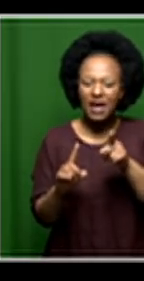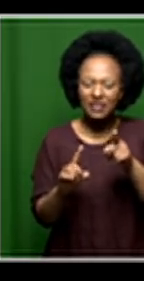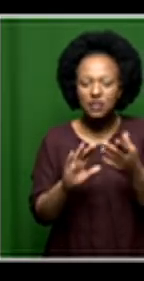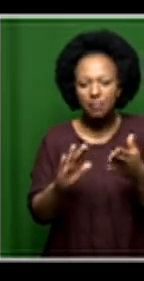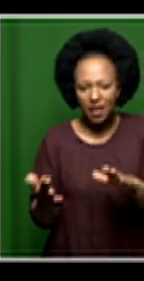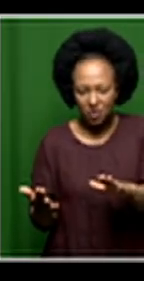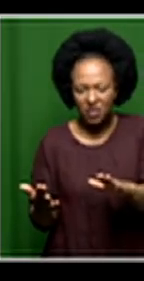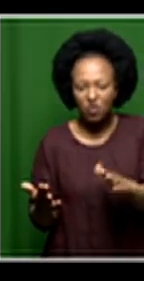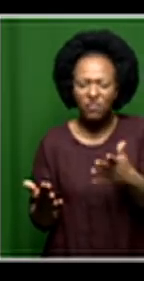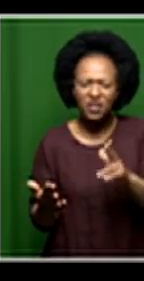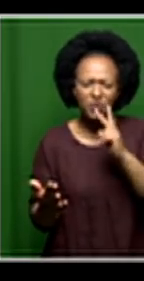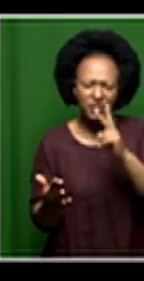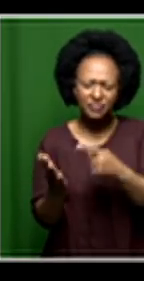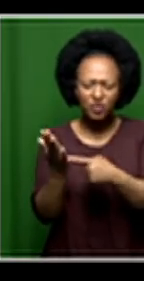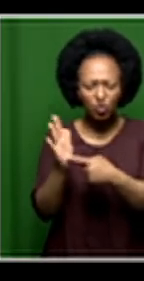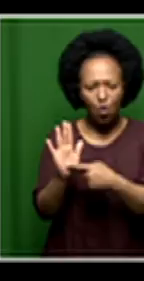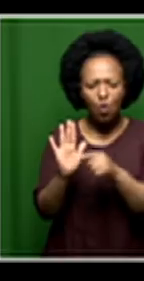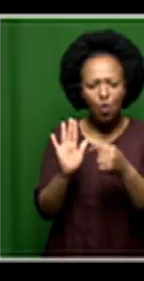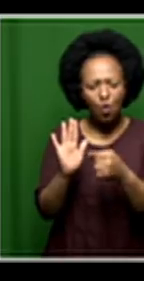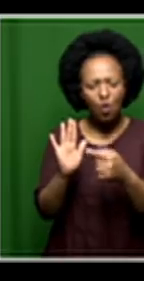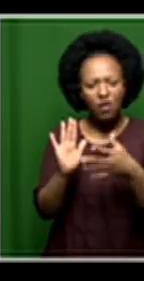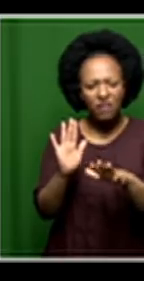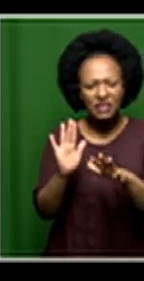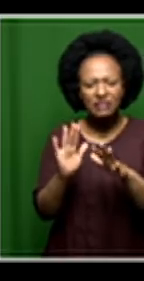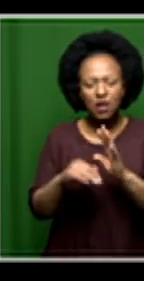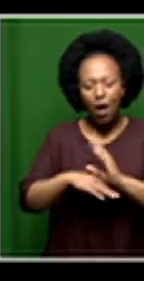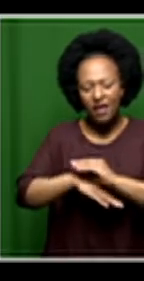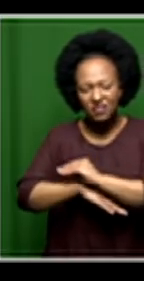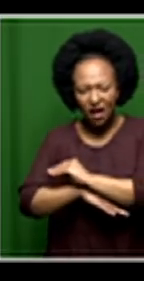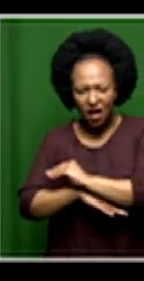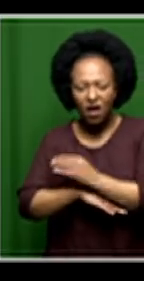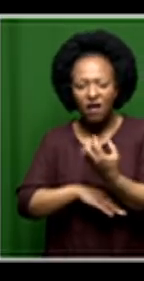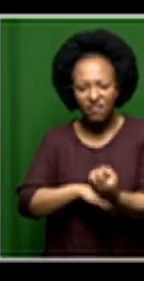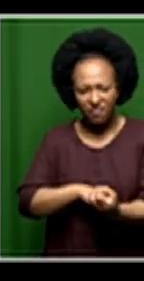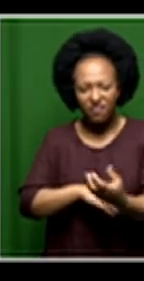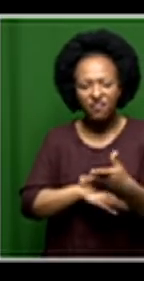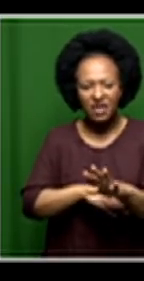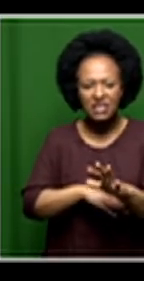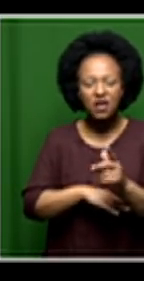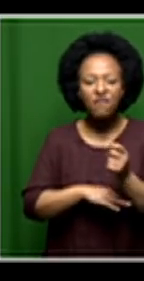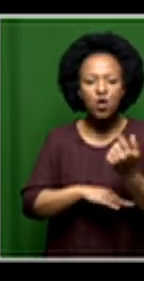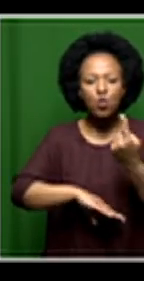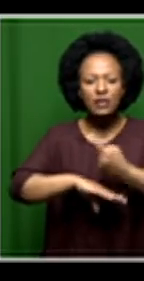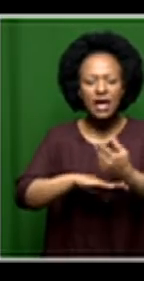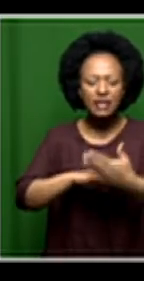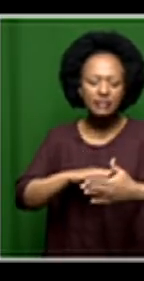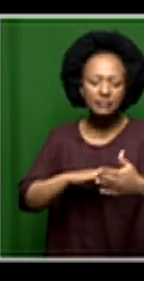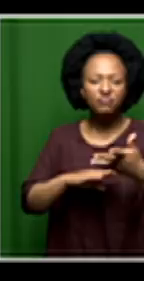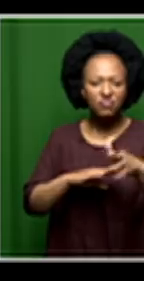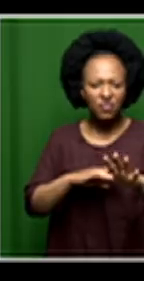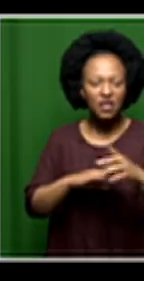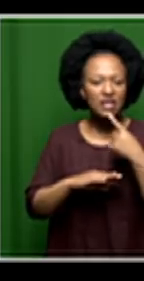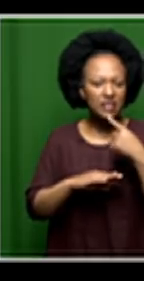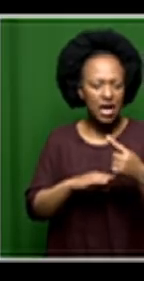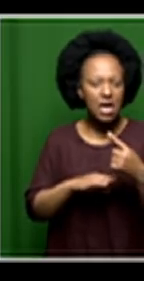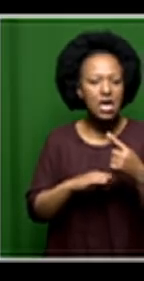And we did see on the show he was dealing with cancer. Sure. And she posted a few days ago that he actually